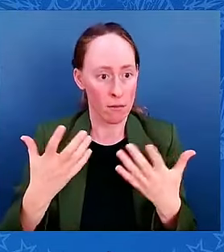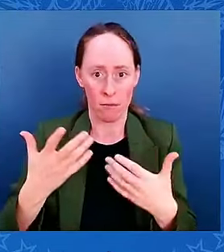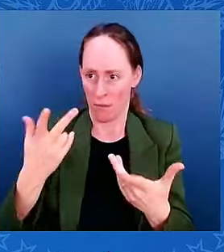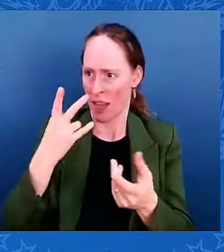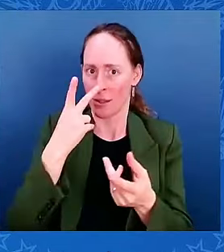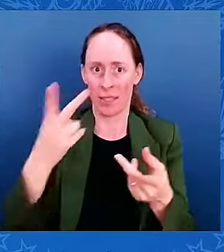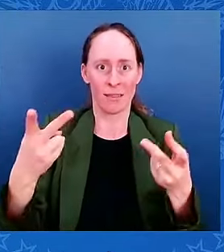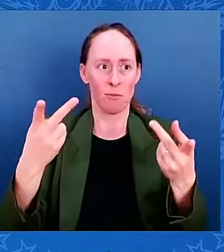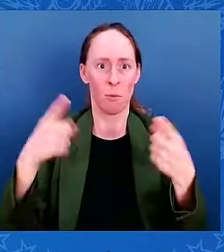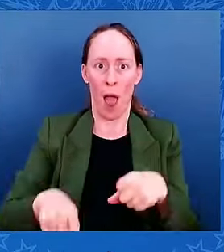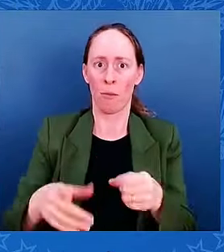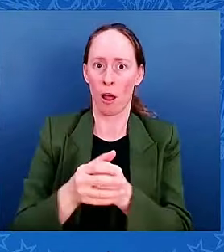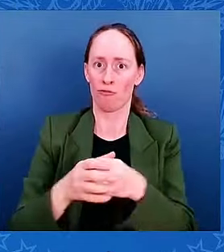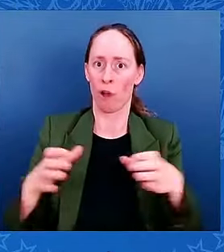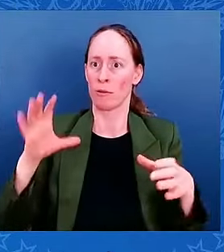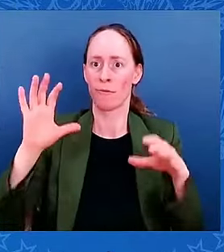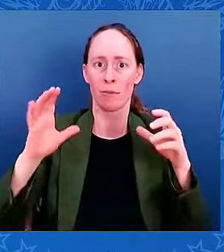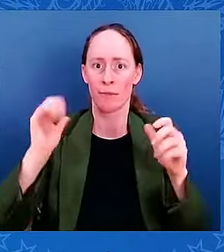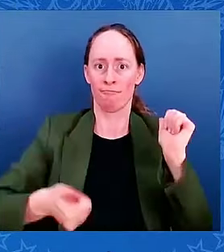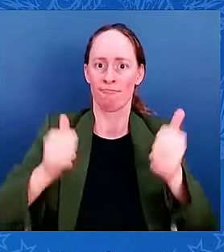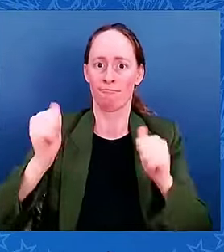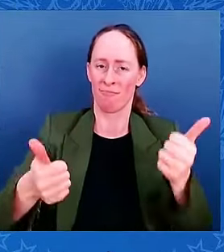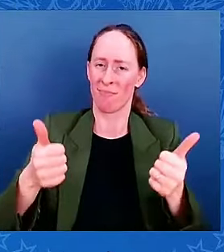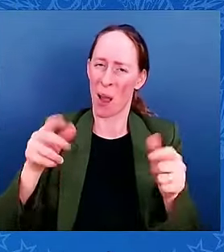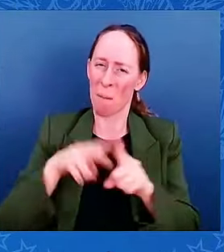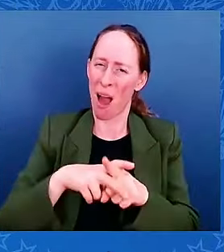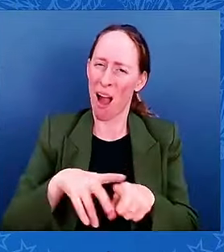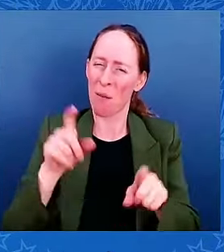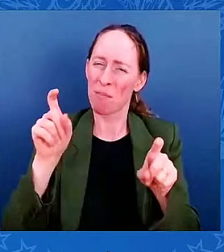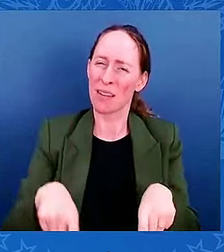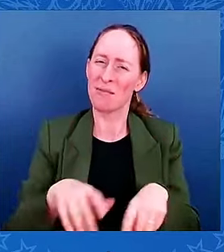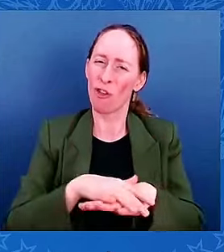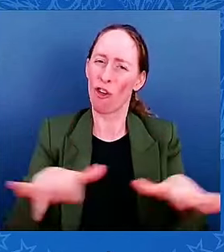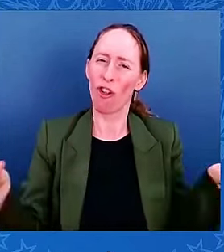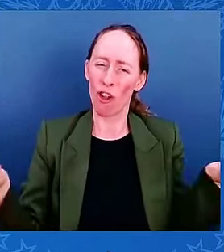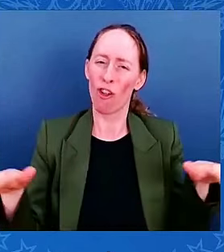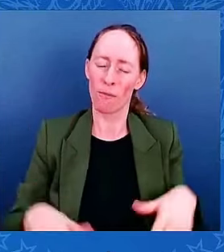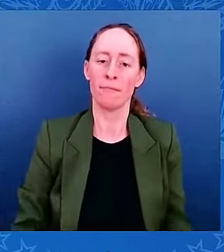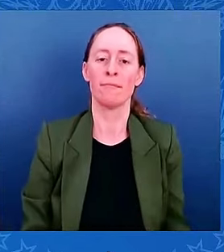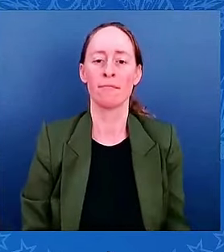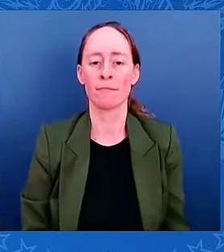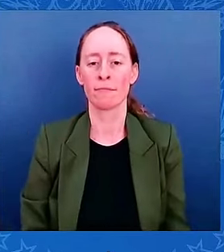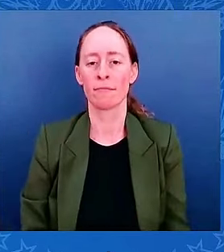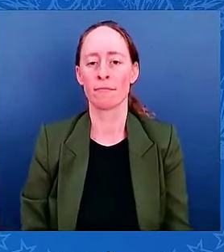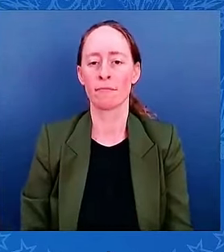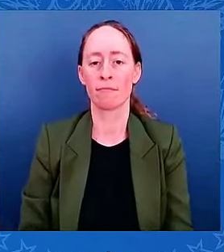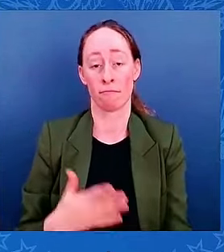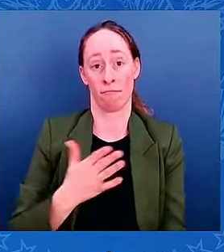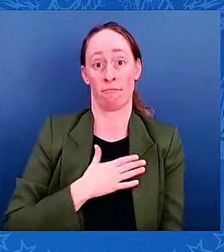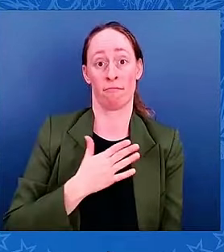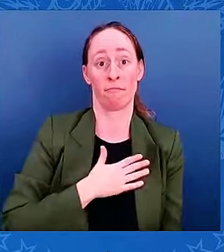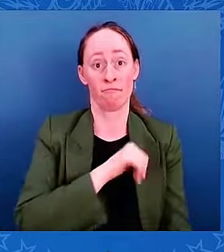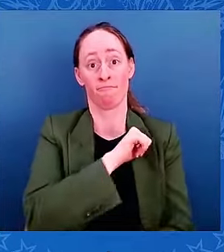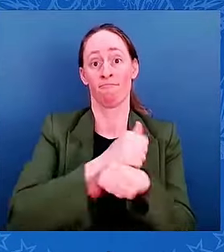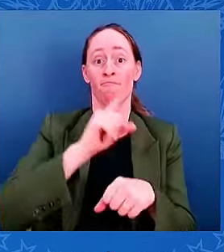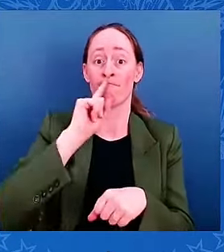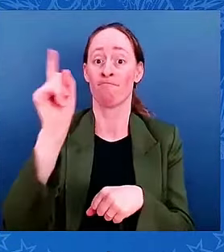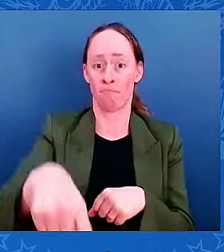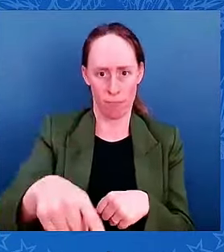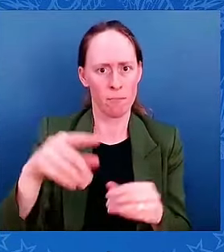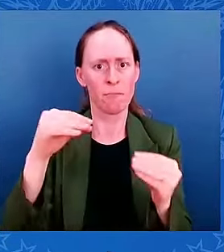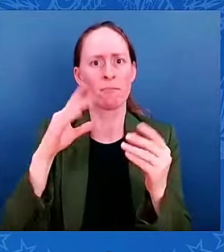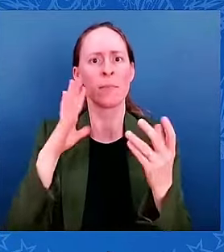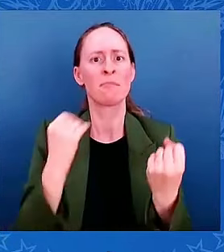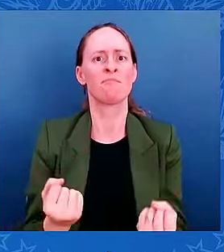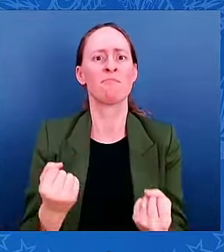My executive order will also strengthen the pipeline to good jobs. It'll promote policies to create more registered apprenticeships,